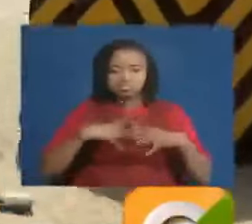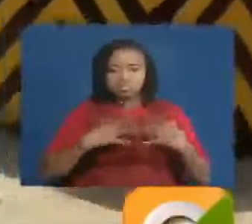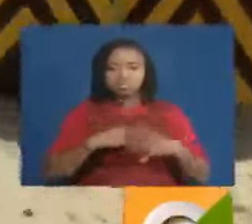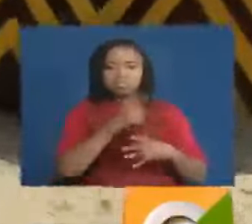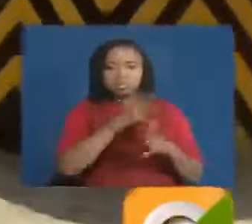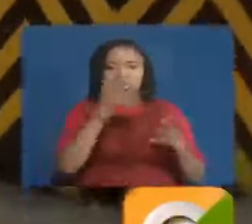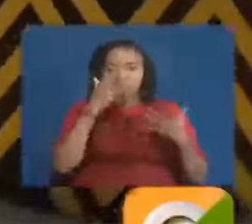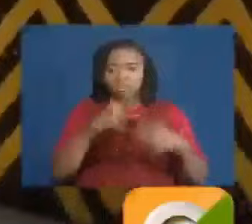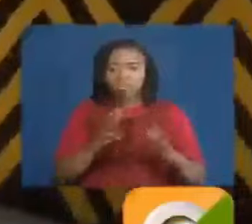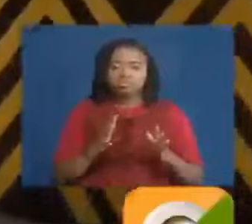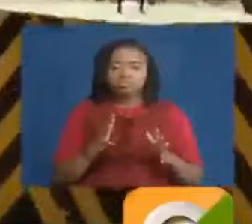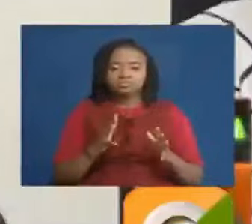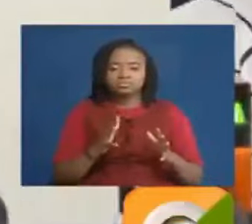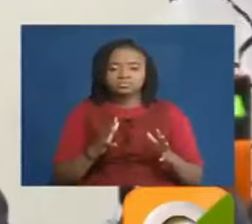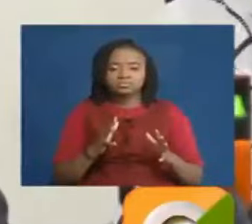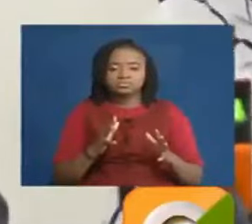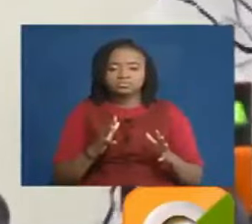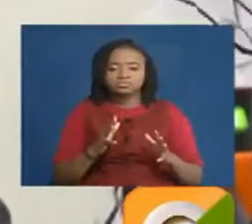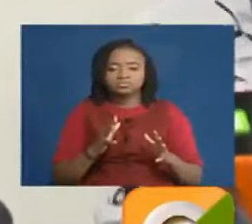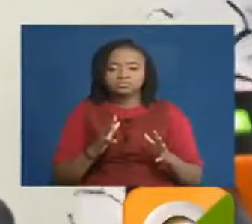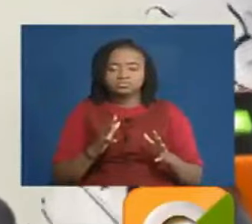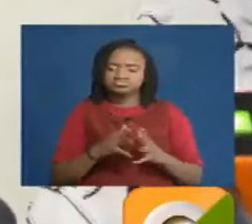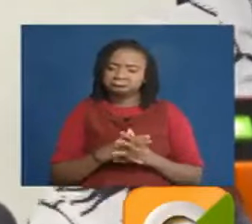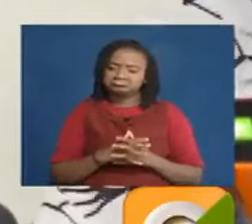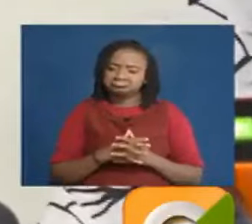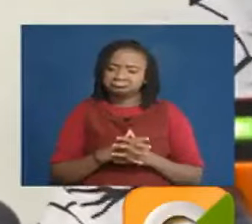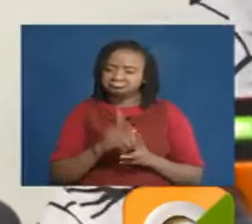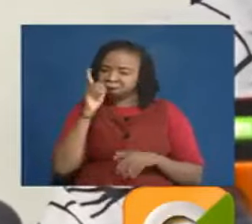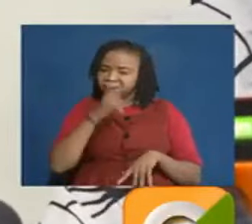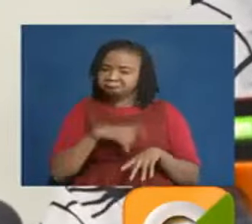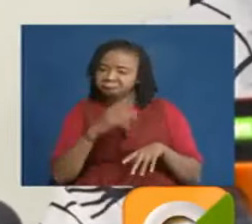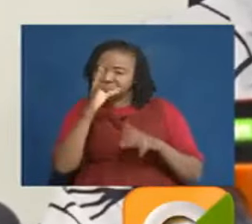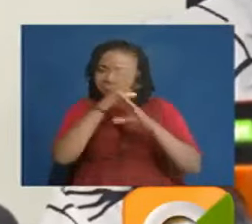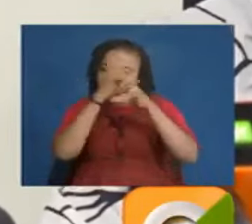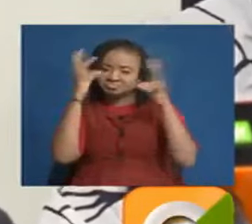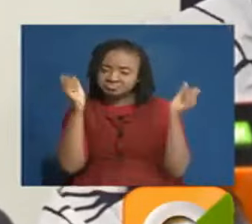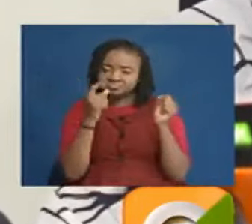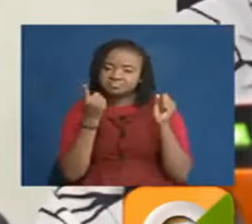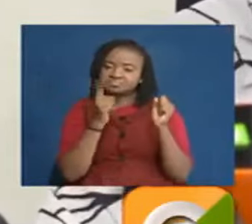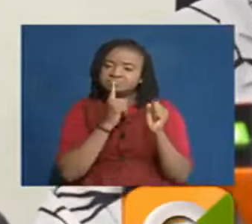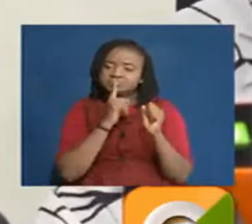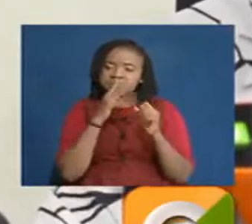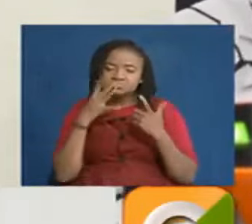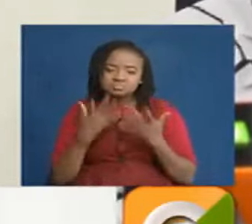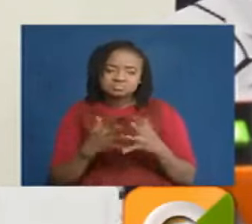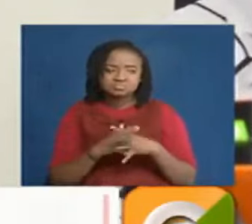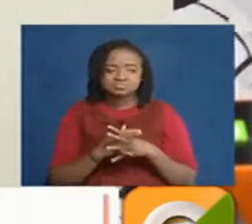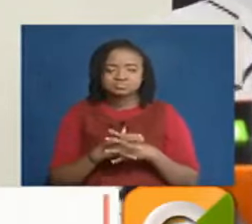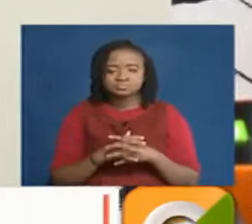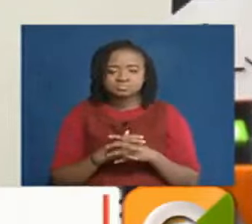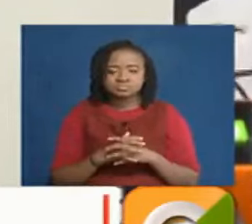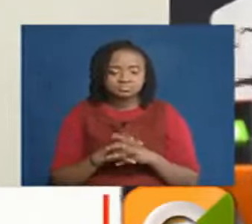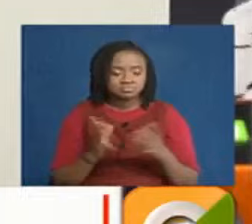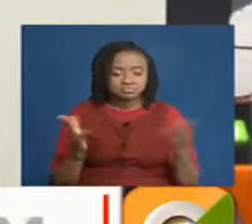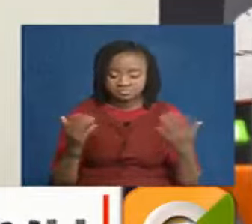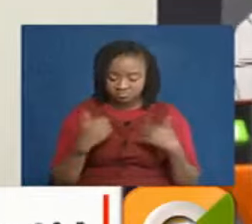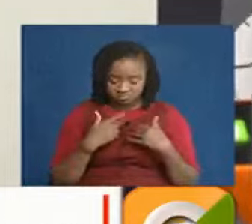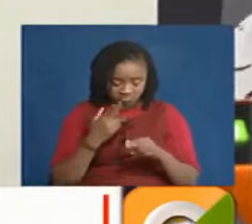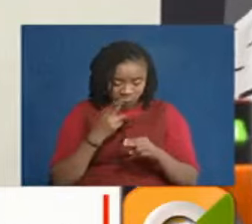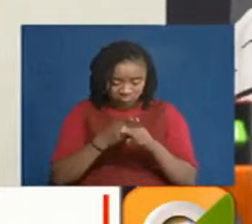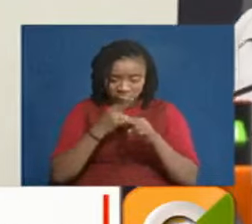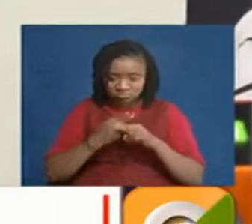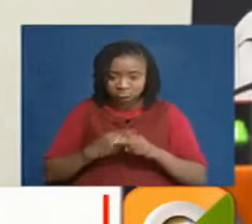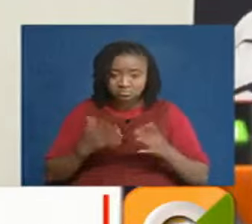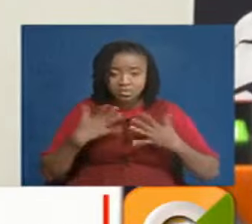raising fears among lobby groups. The president at one point or another did say or state that he did not have the names of the